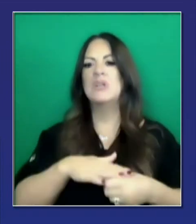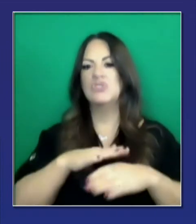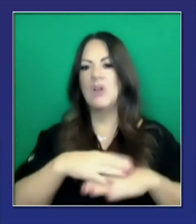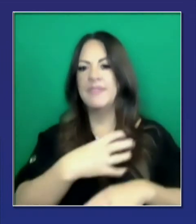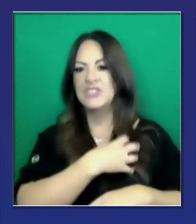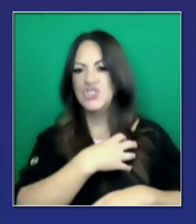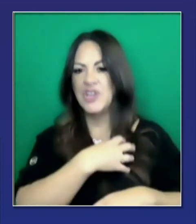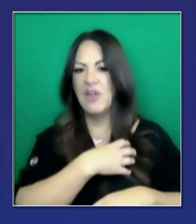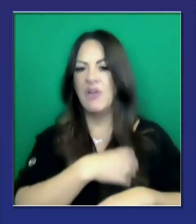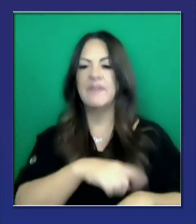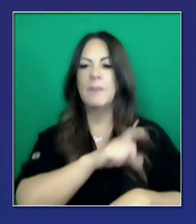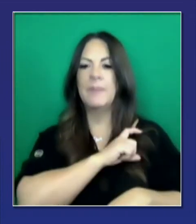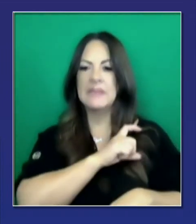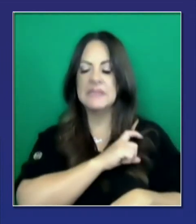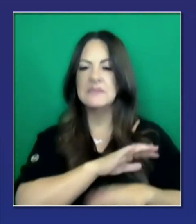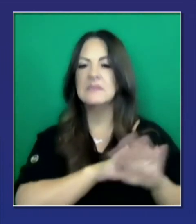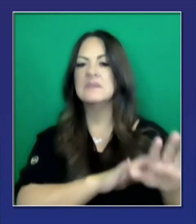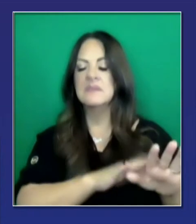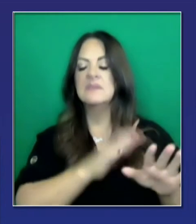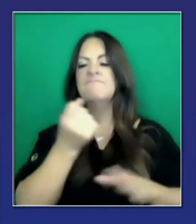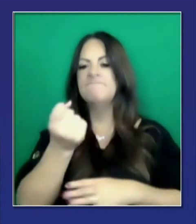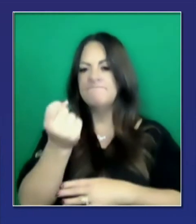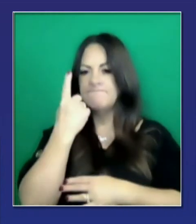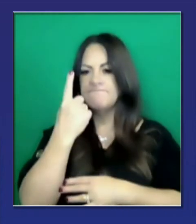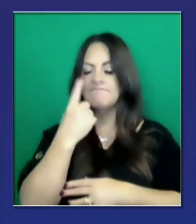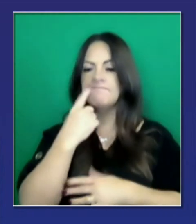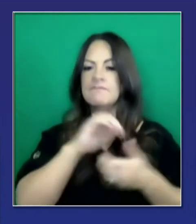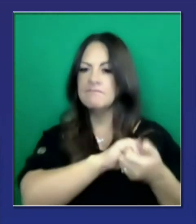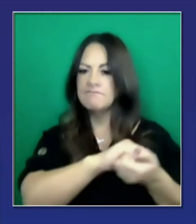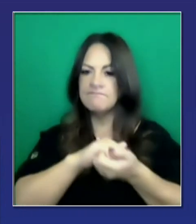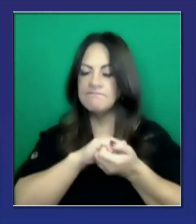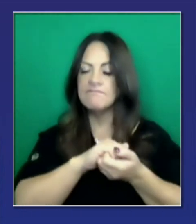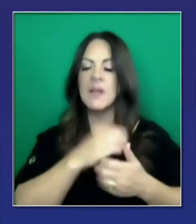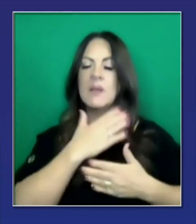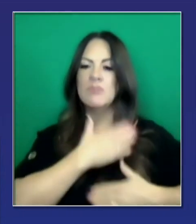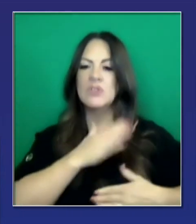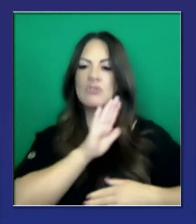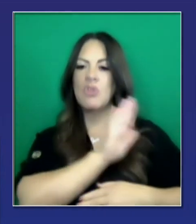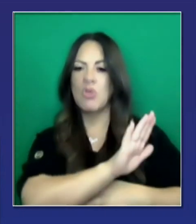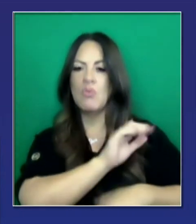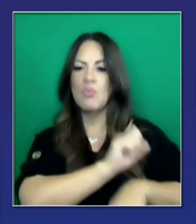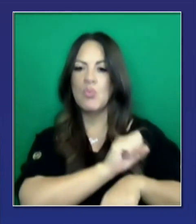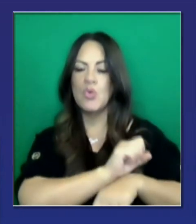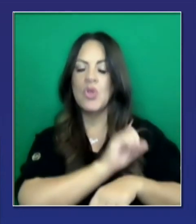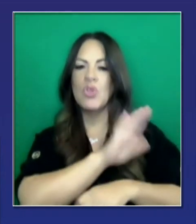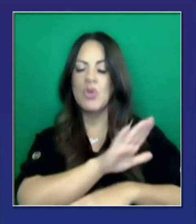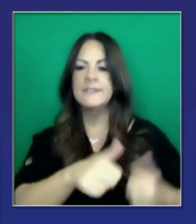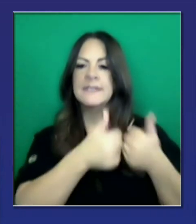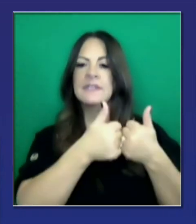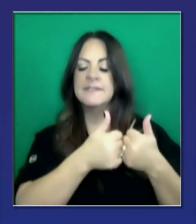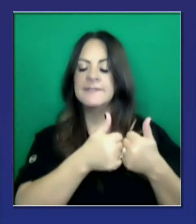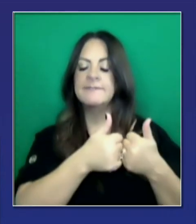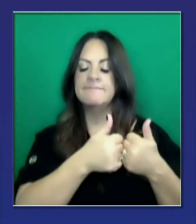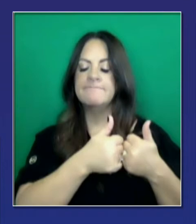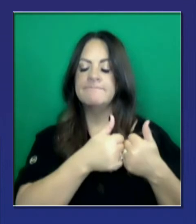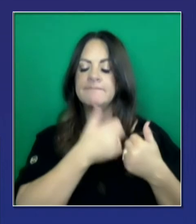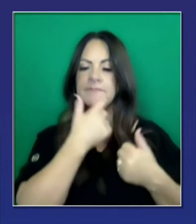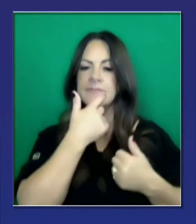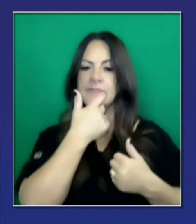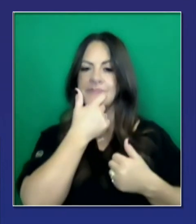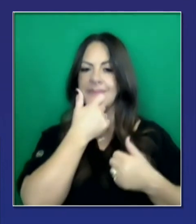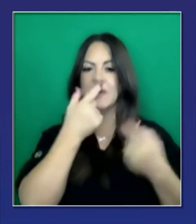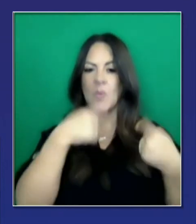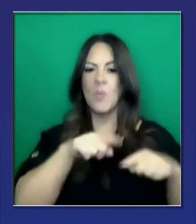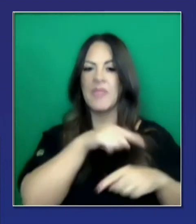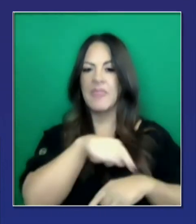that pressure and acknowledge their partnership. I respect and appreciate the challenges that are presented